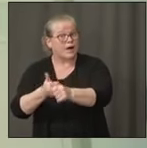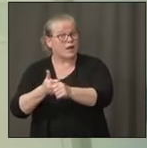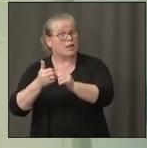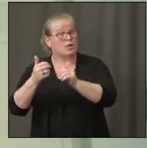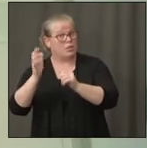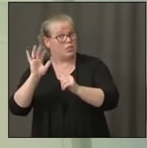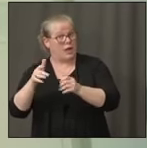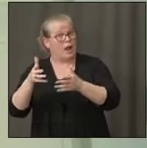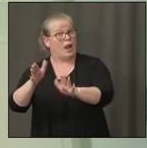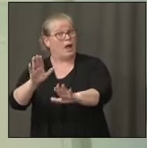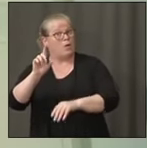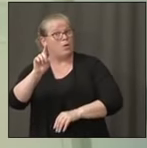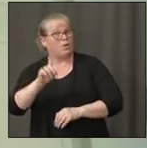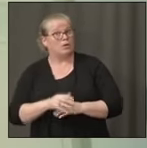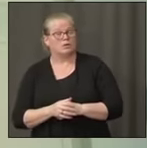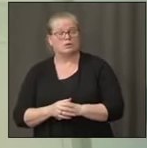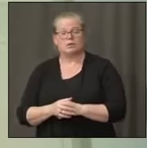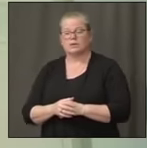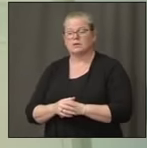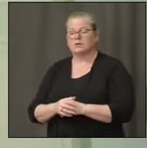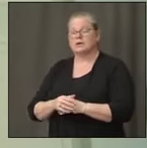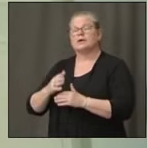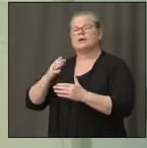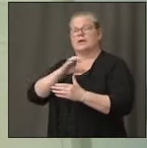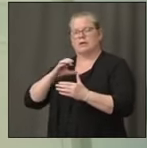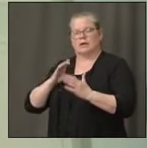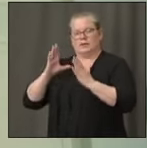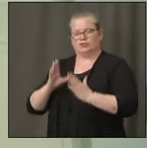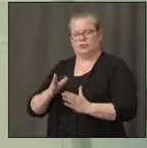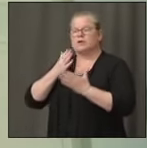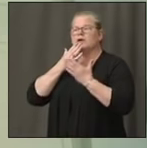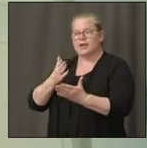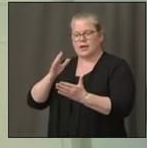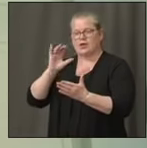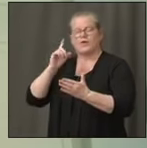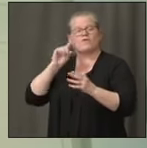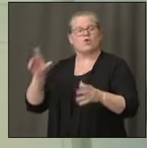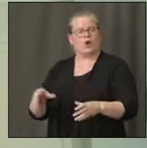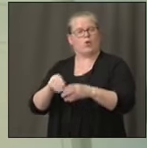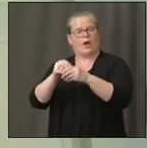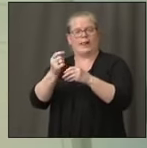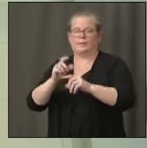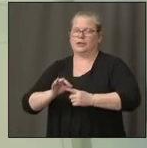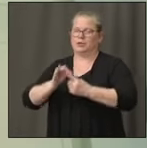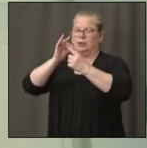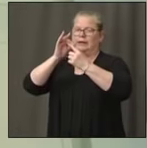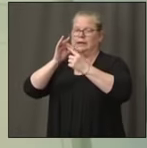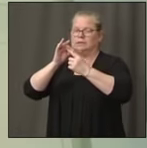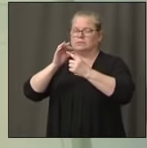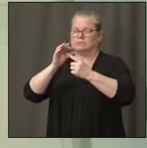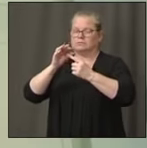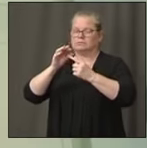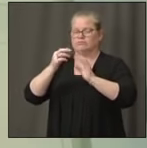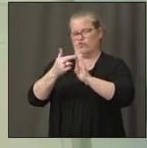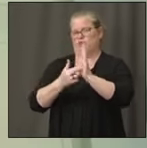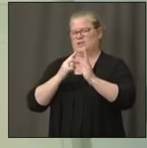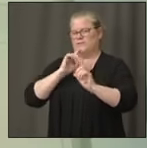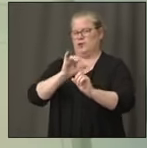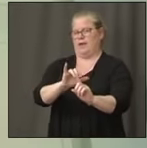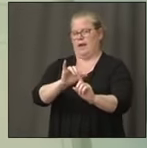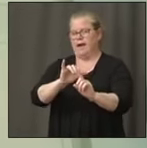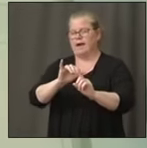of gathering is going to have unique guidelines to it, and we are expanding and increasing the capacity there. But for that type of event,